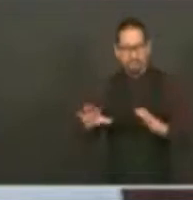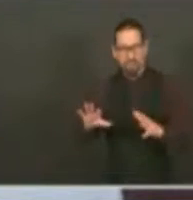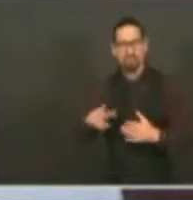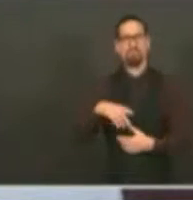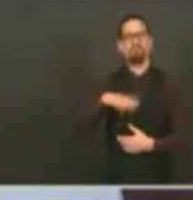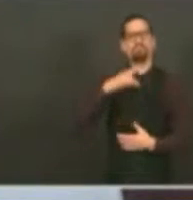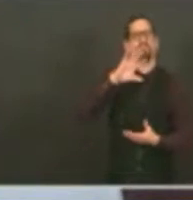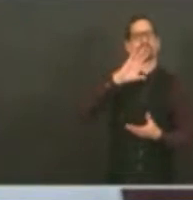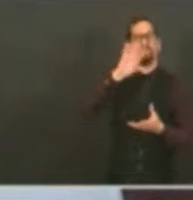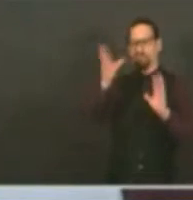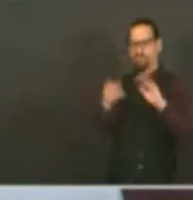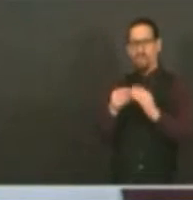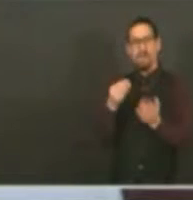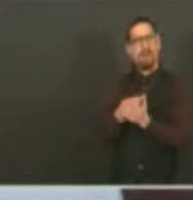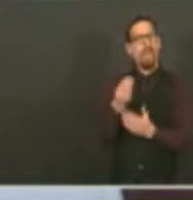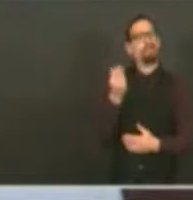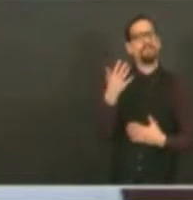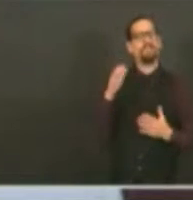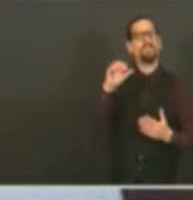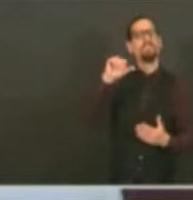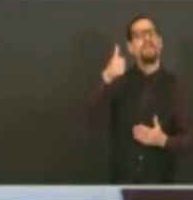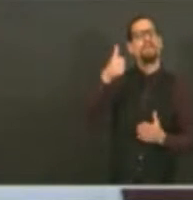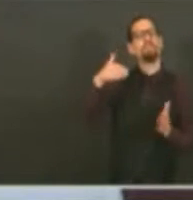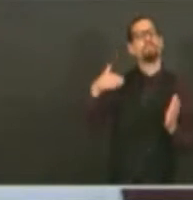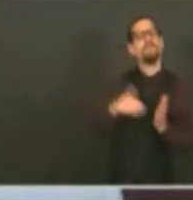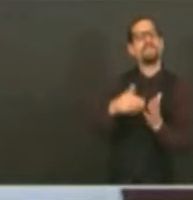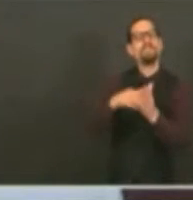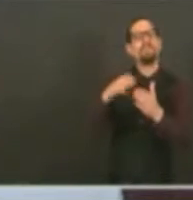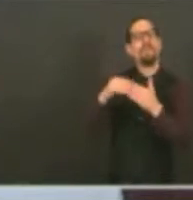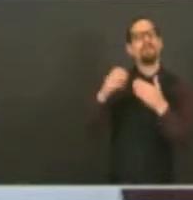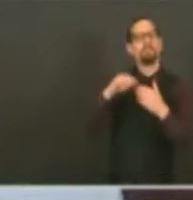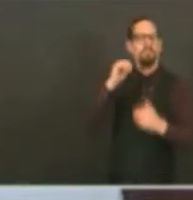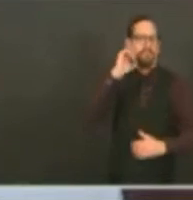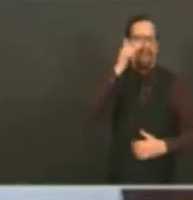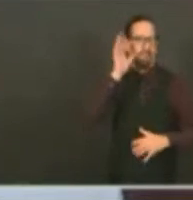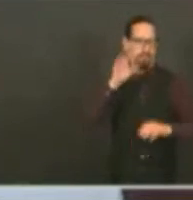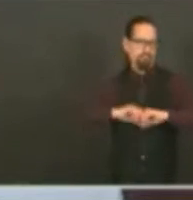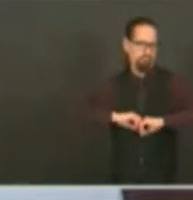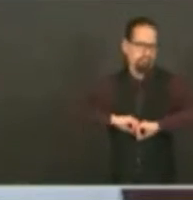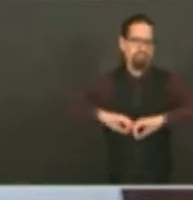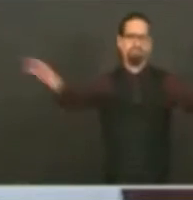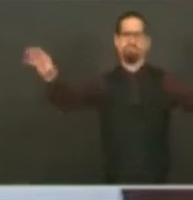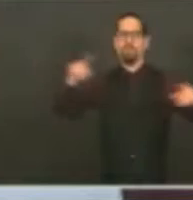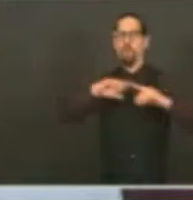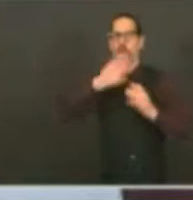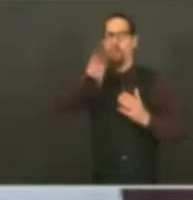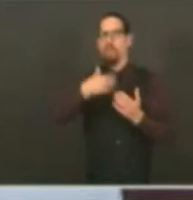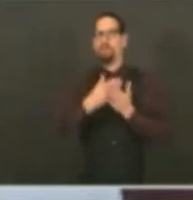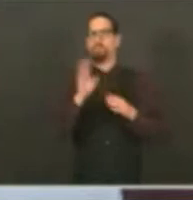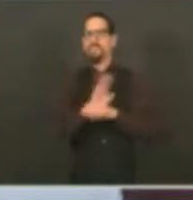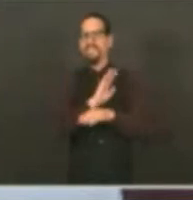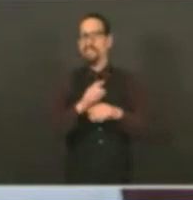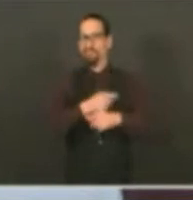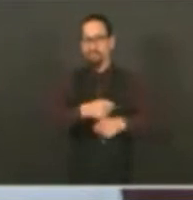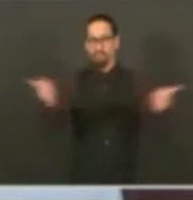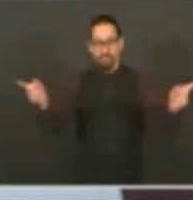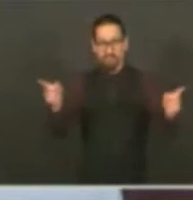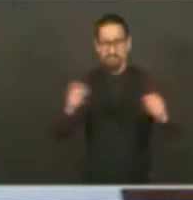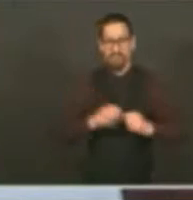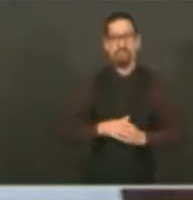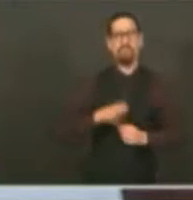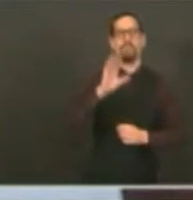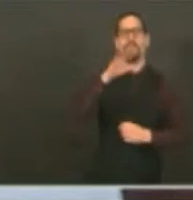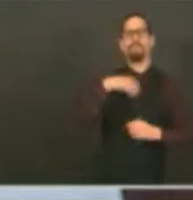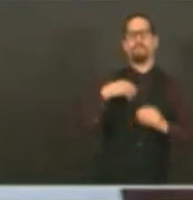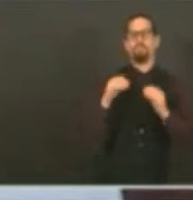1 week pause, I have two more announcements about the program. First, we're extending the deadline to